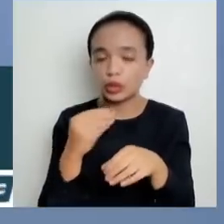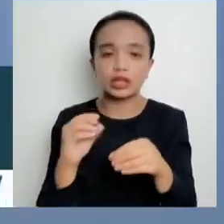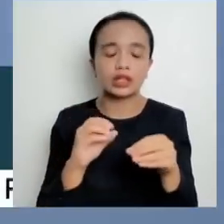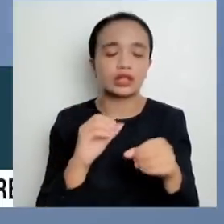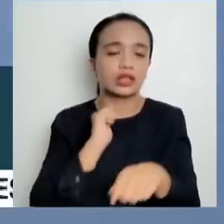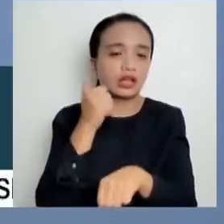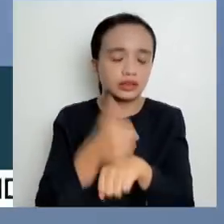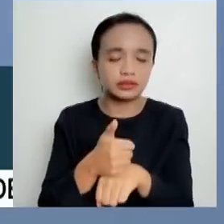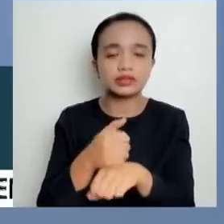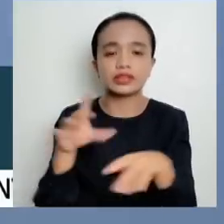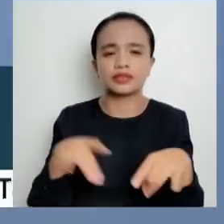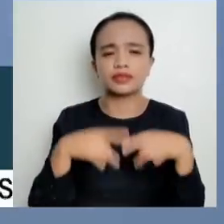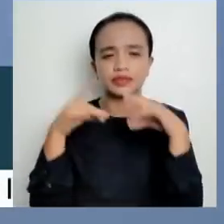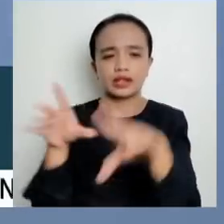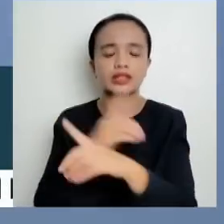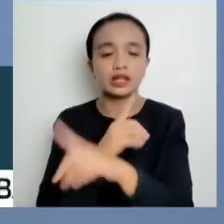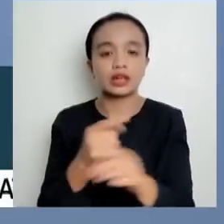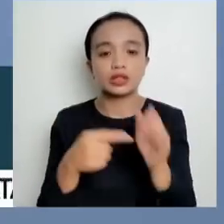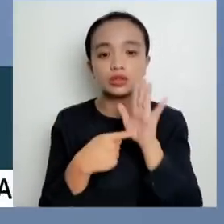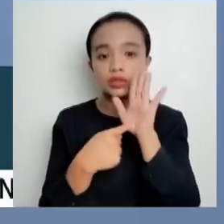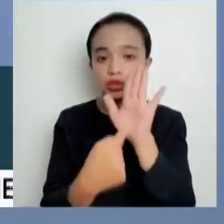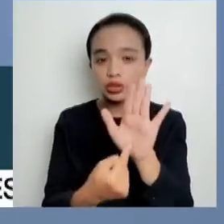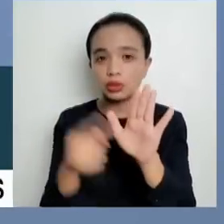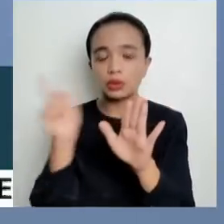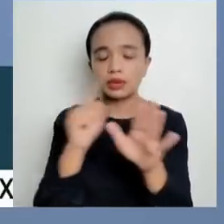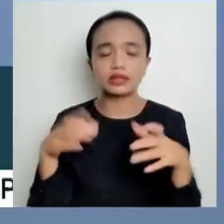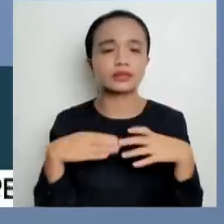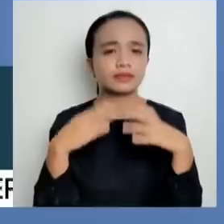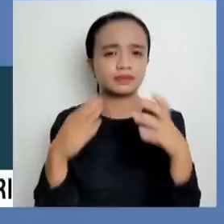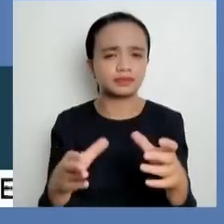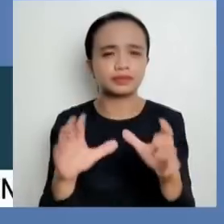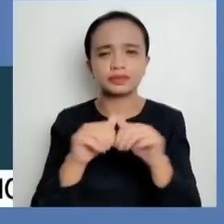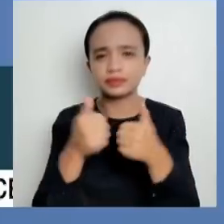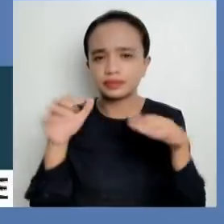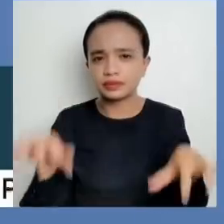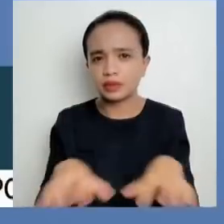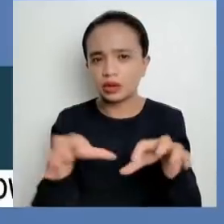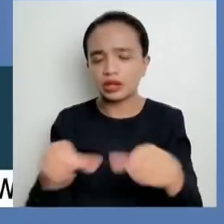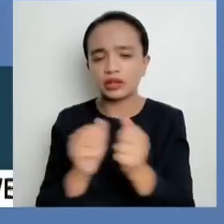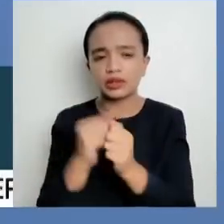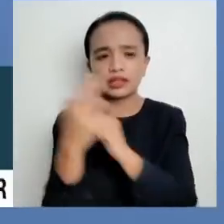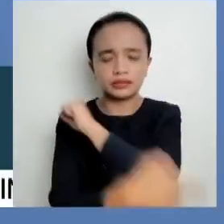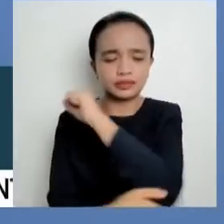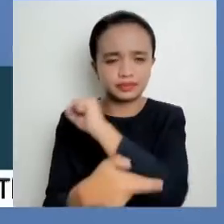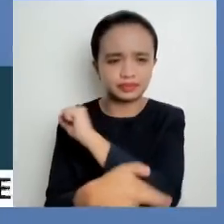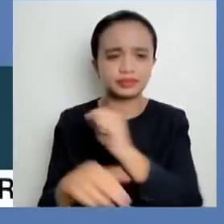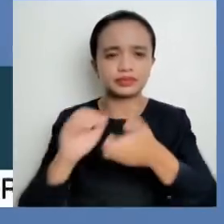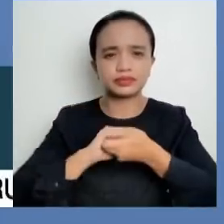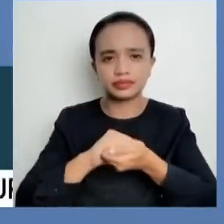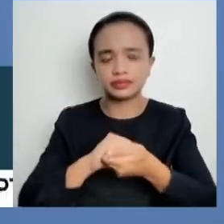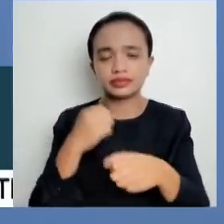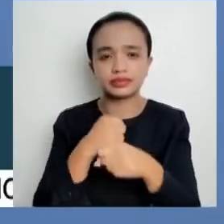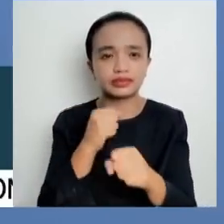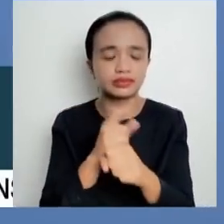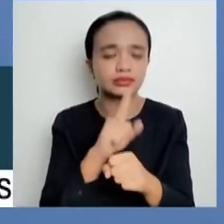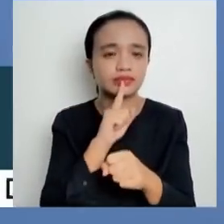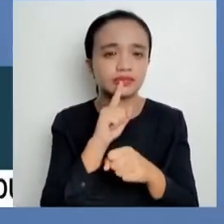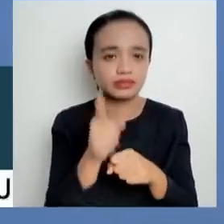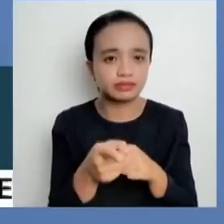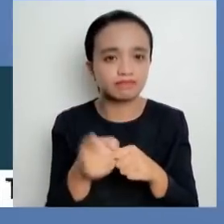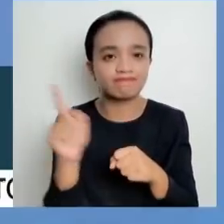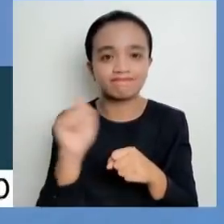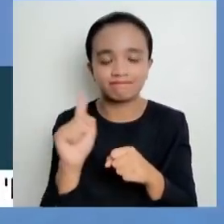Force. It is meant to show Australia's commitment in working with regional partners to ensure a secure Indo-Pacific